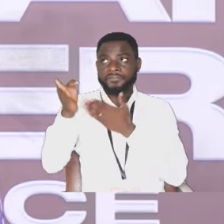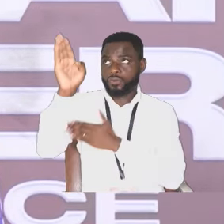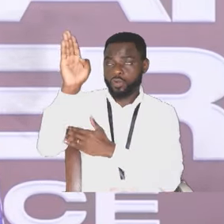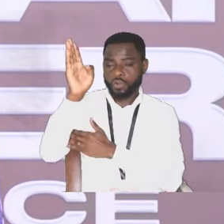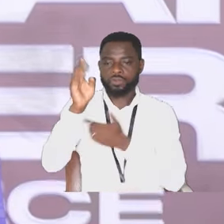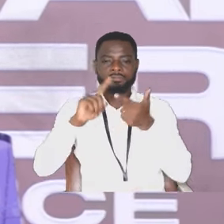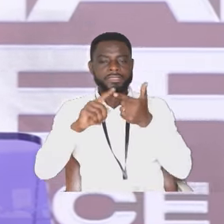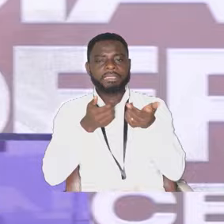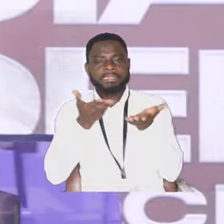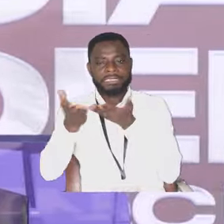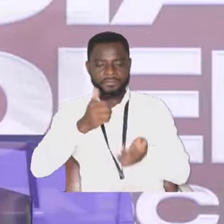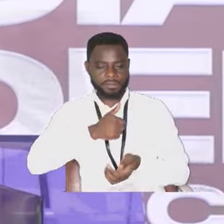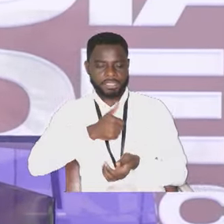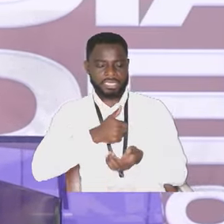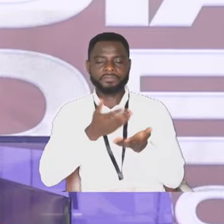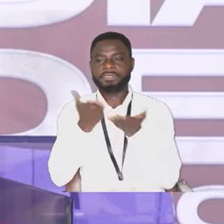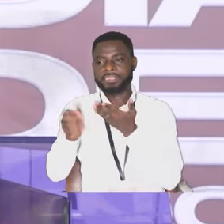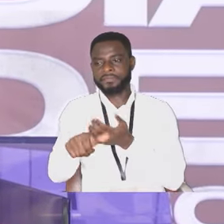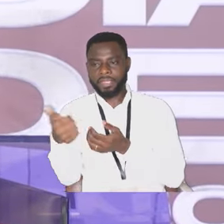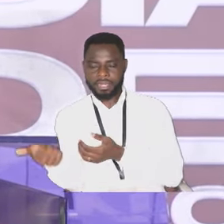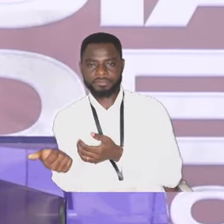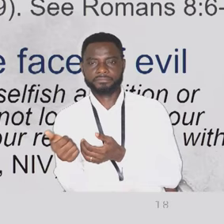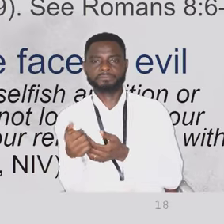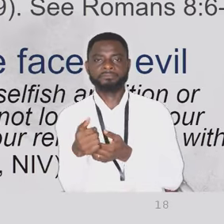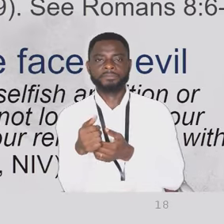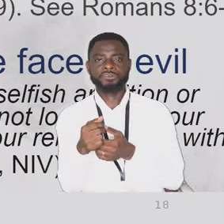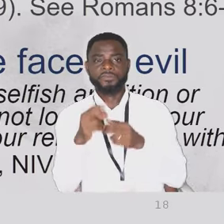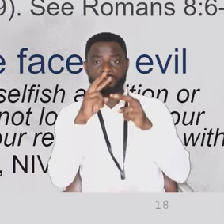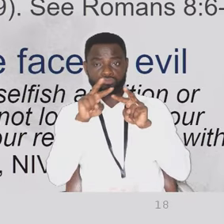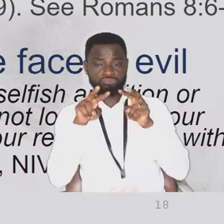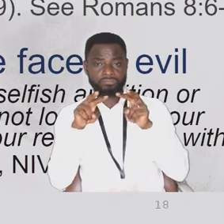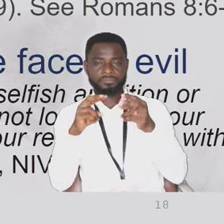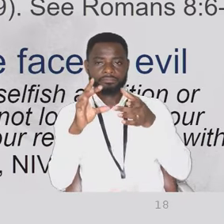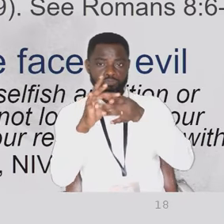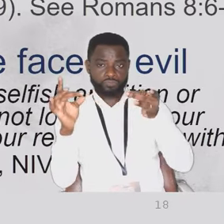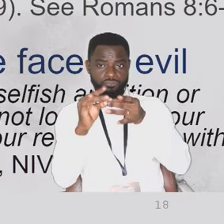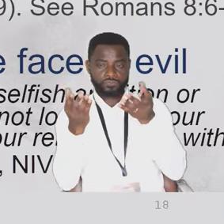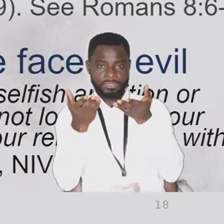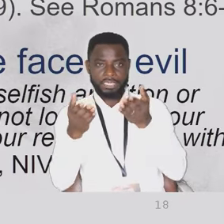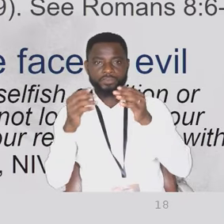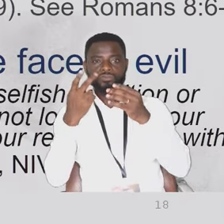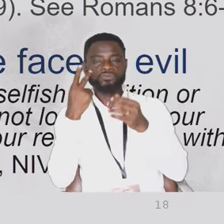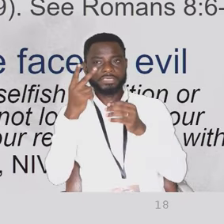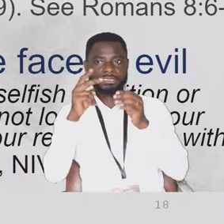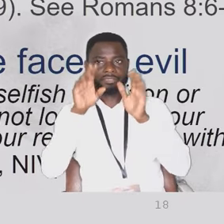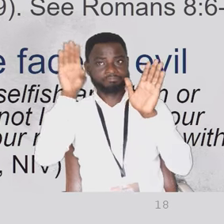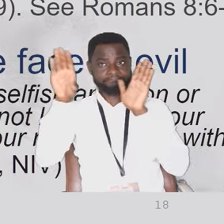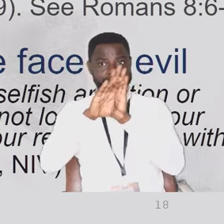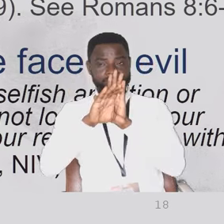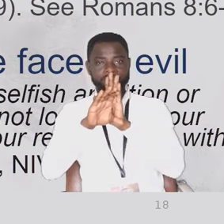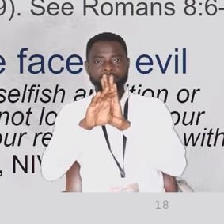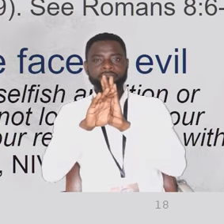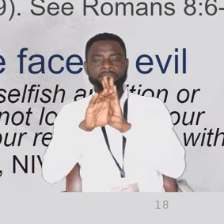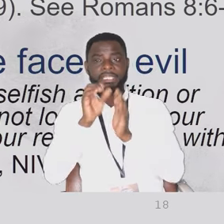serving yourself, and serving others. So if you look at the screen, you will see the diagram that is there.